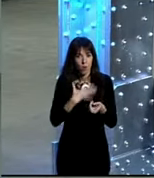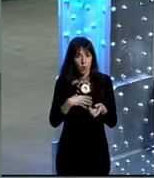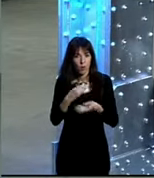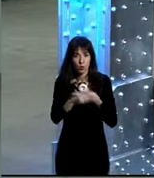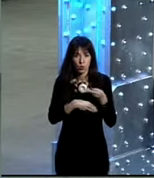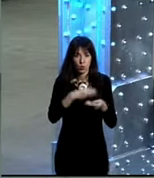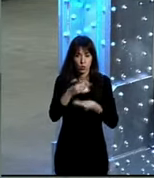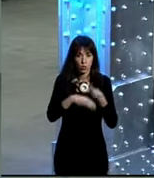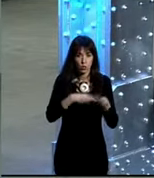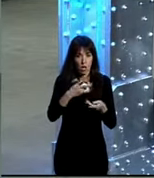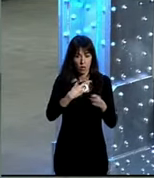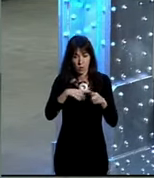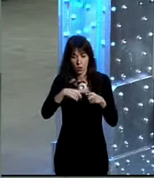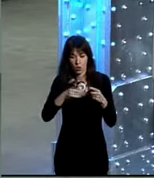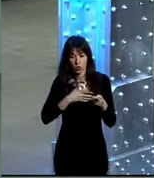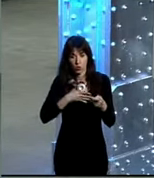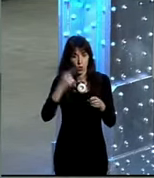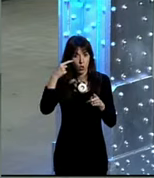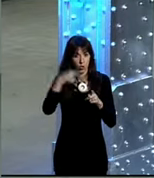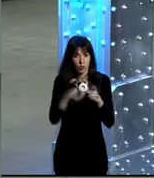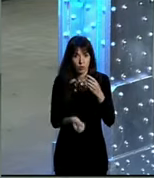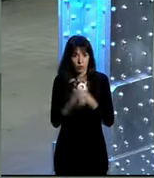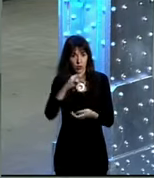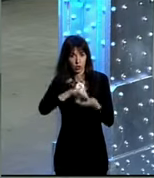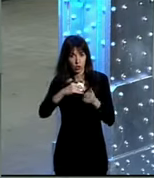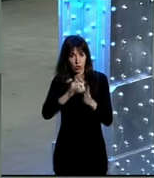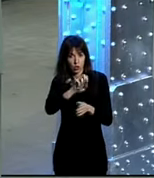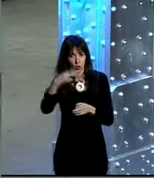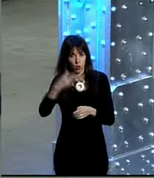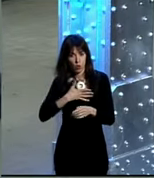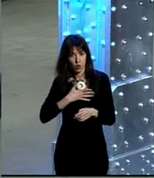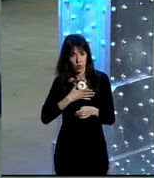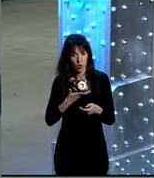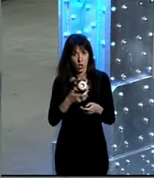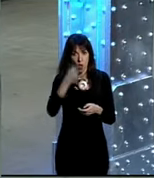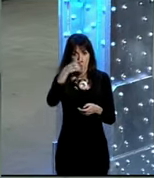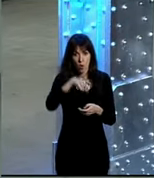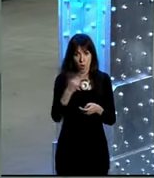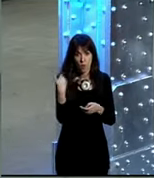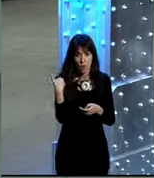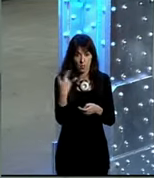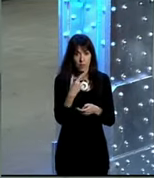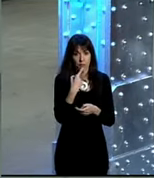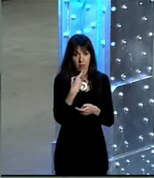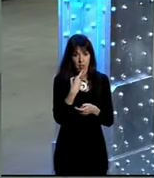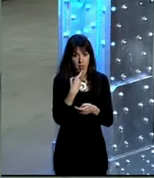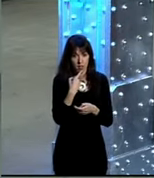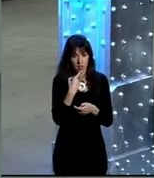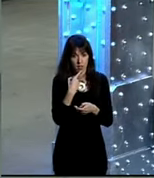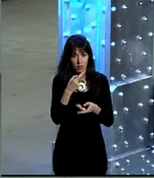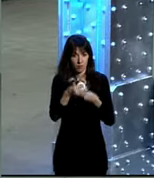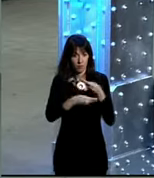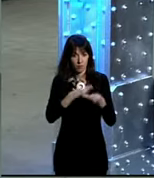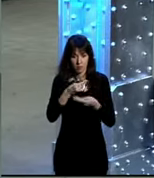project. I'm going to start off with a very simple thing that we did a month back in Finland. In Finland, there's a